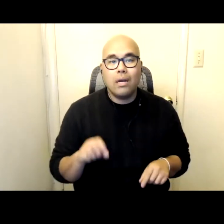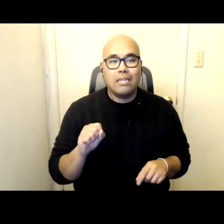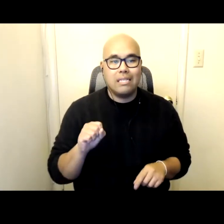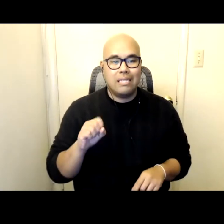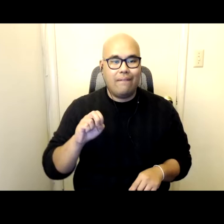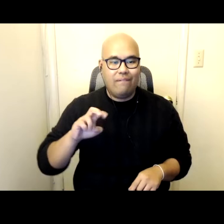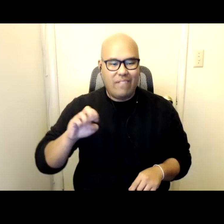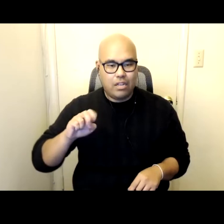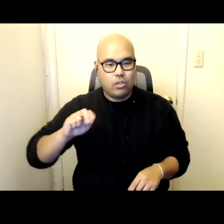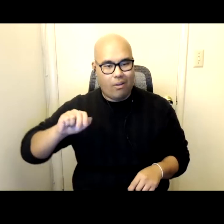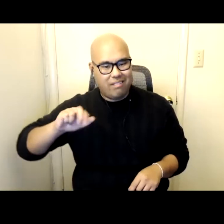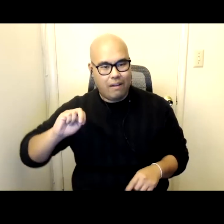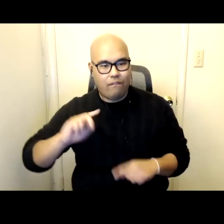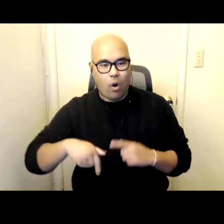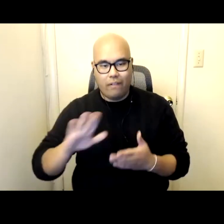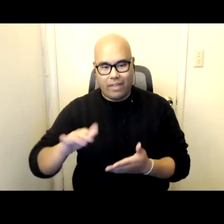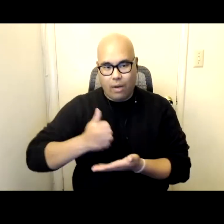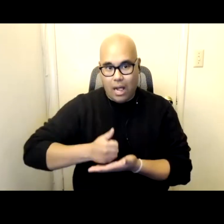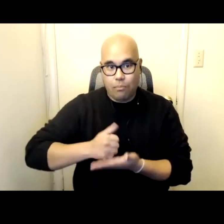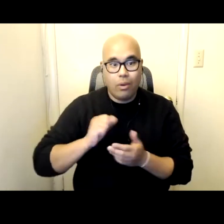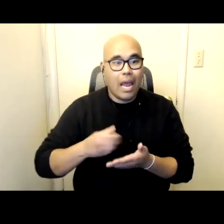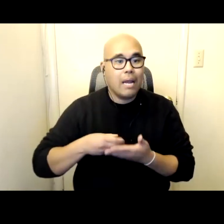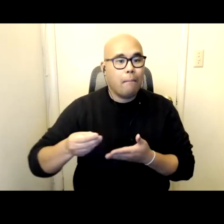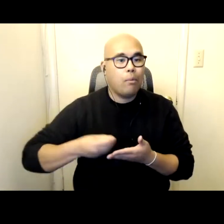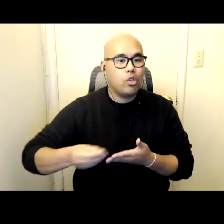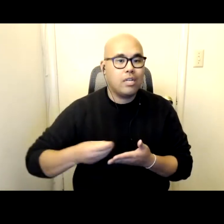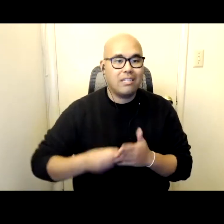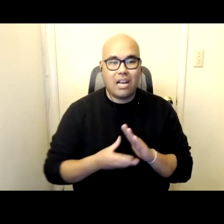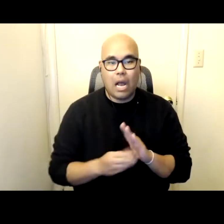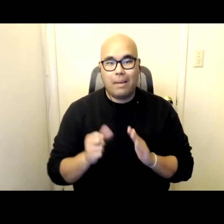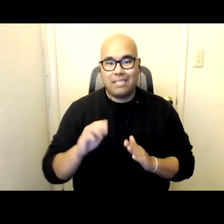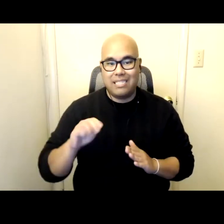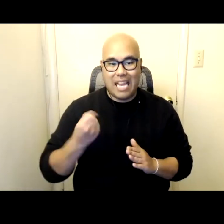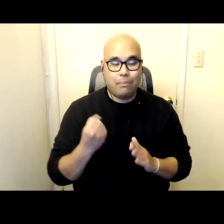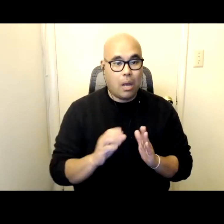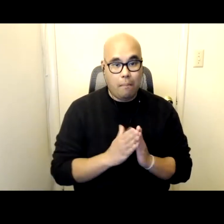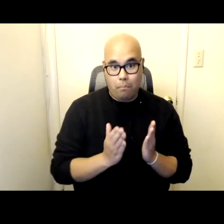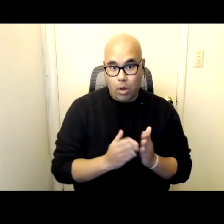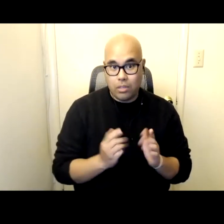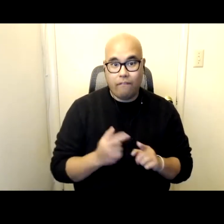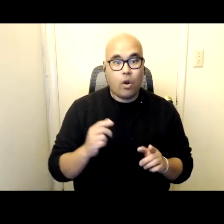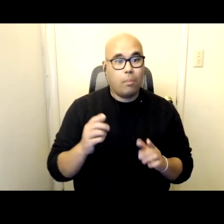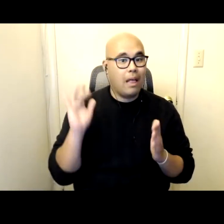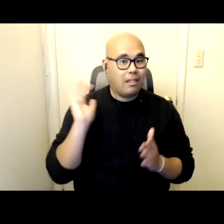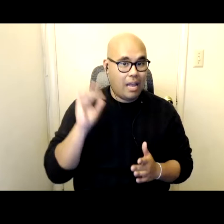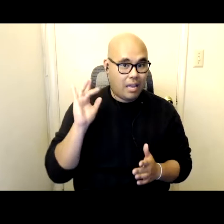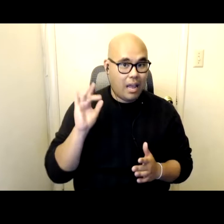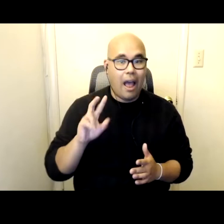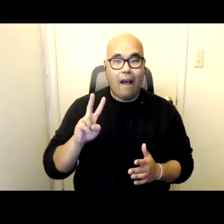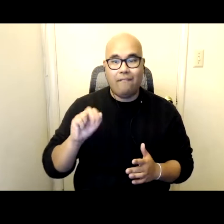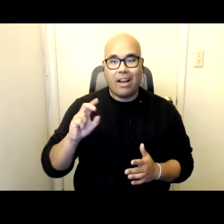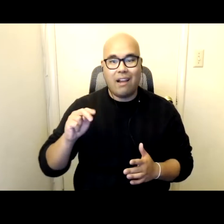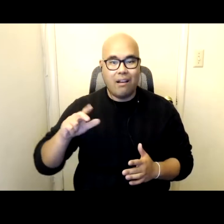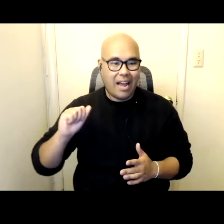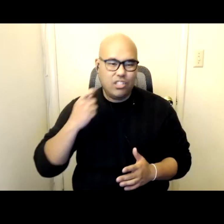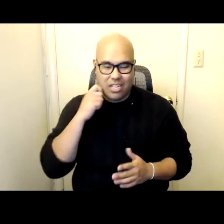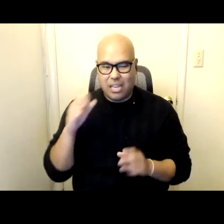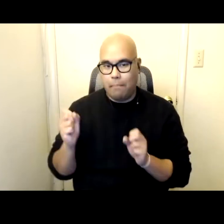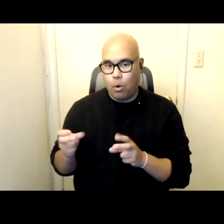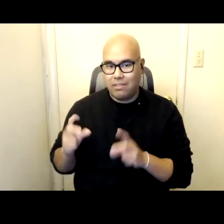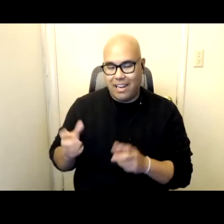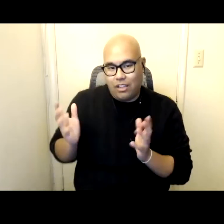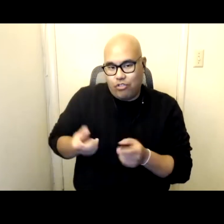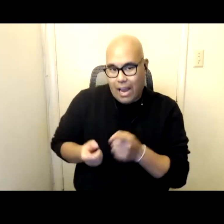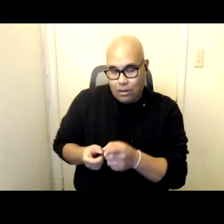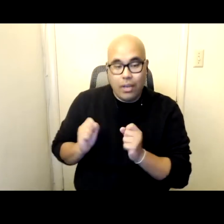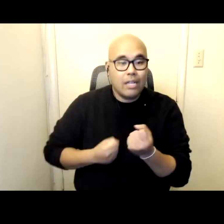help. You can purchase copies of Sam's books via the link my colleague Vandana just pasted in the chat, and you can